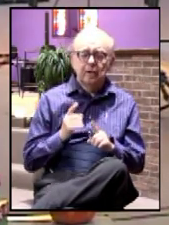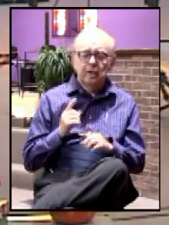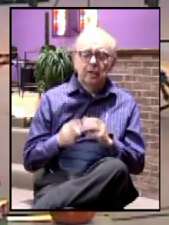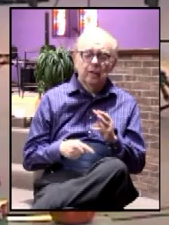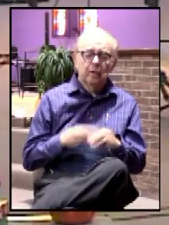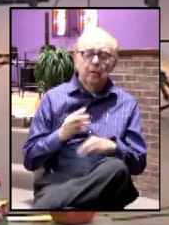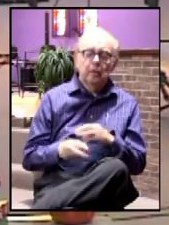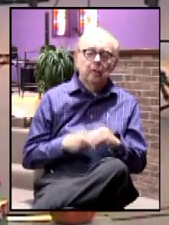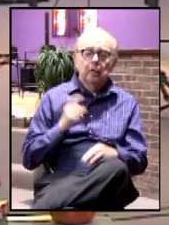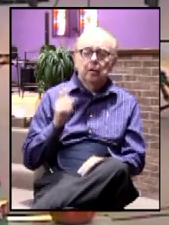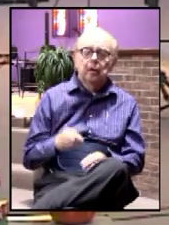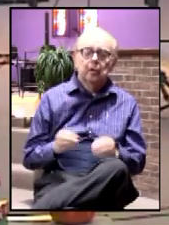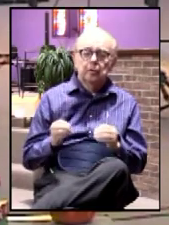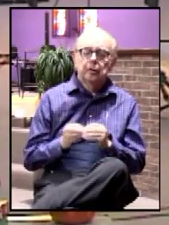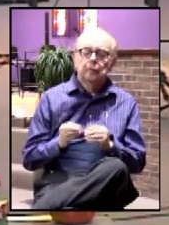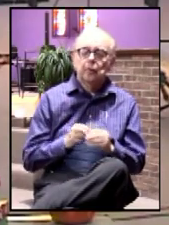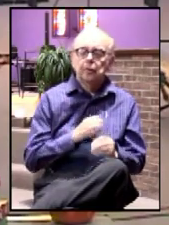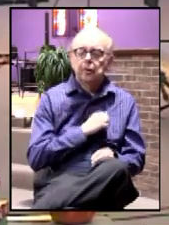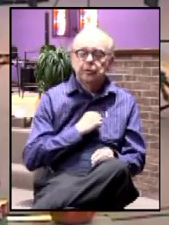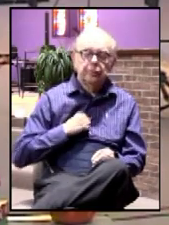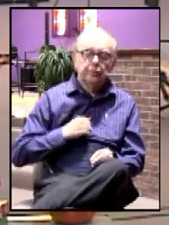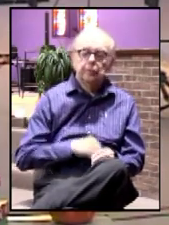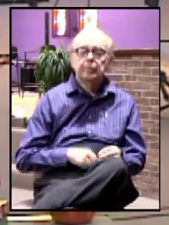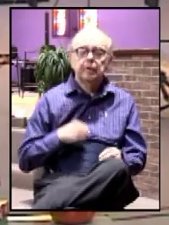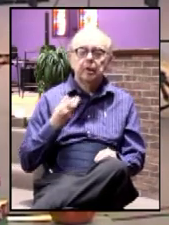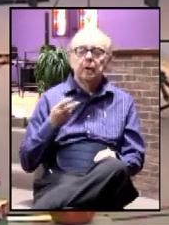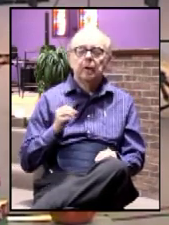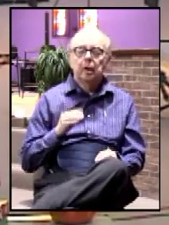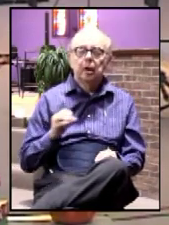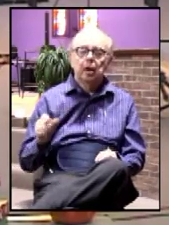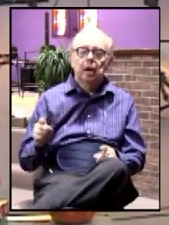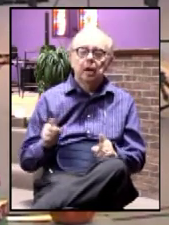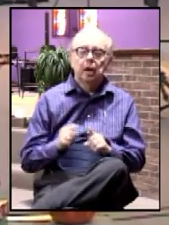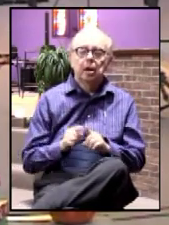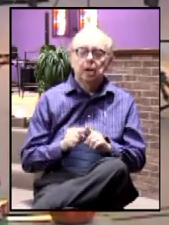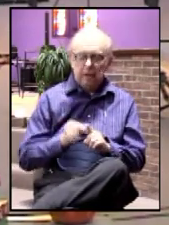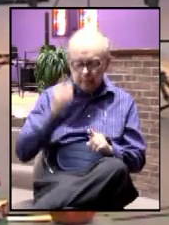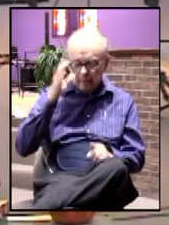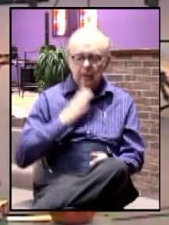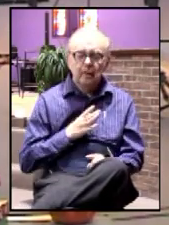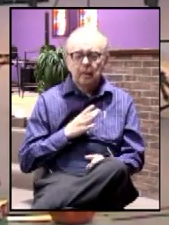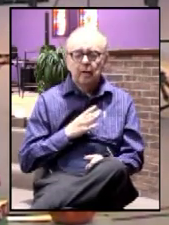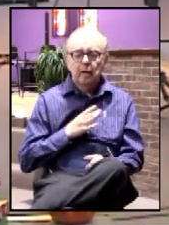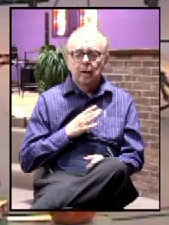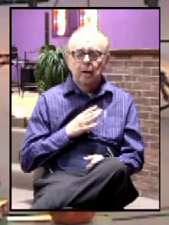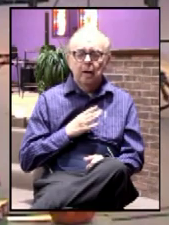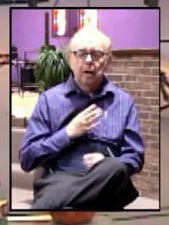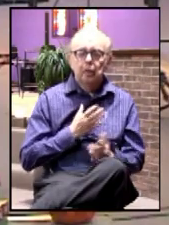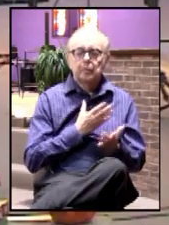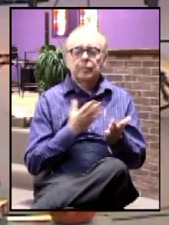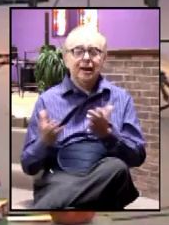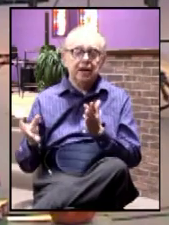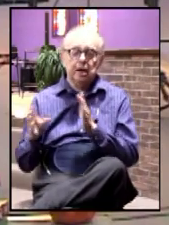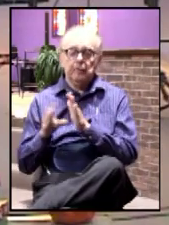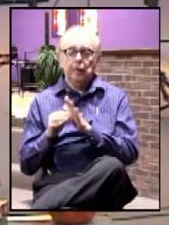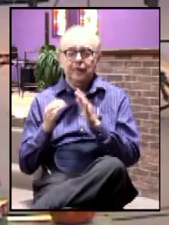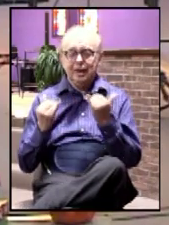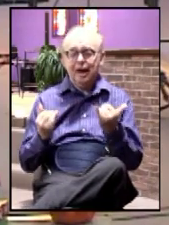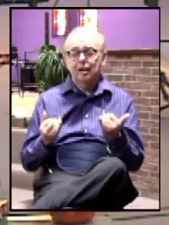what the world needs is more superheroes like a gentleman who is bringing out a